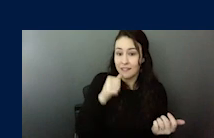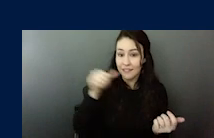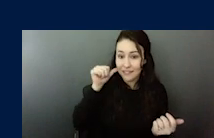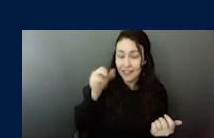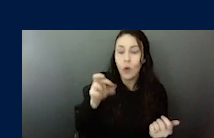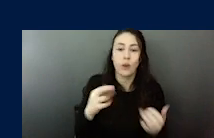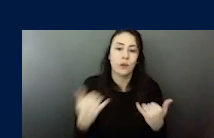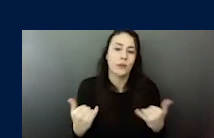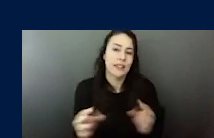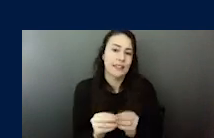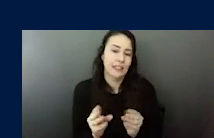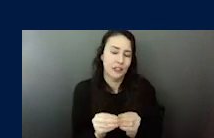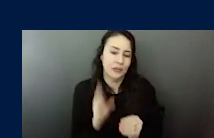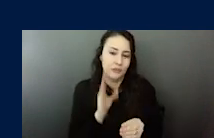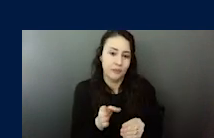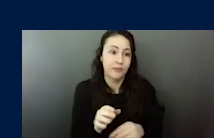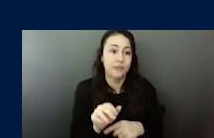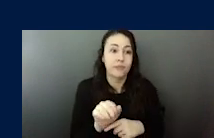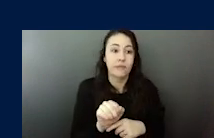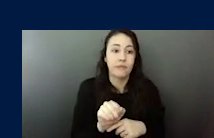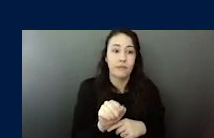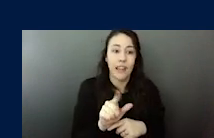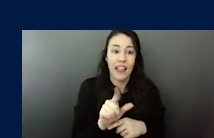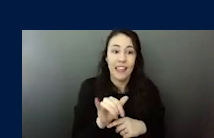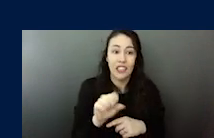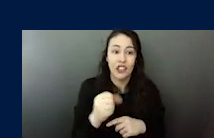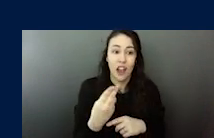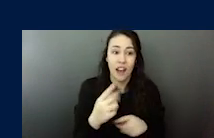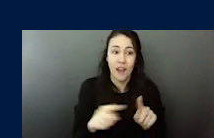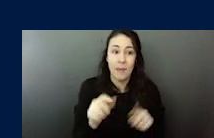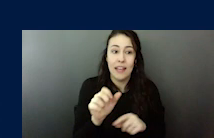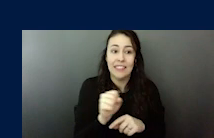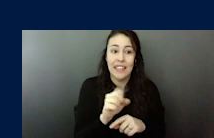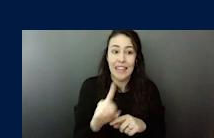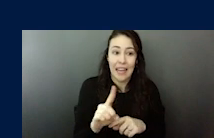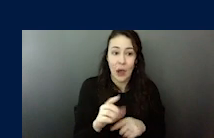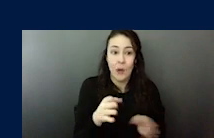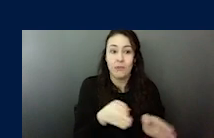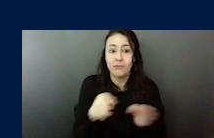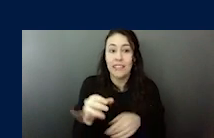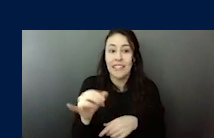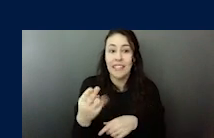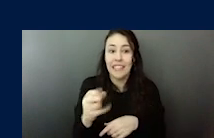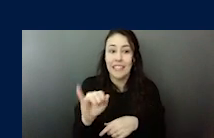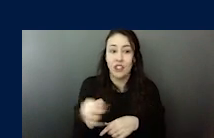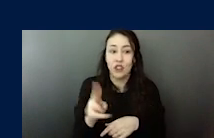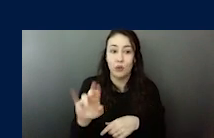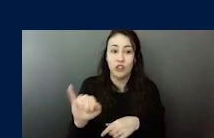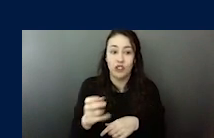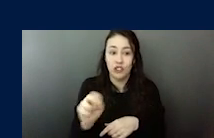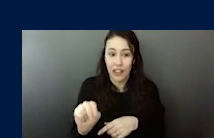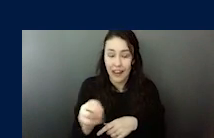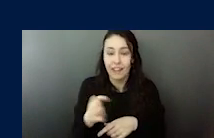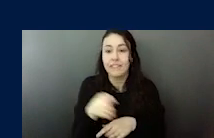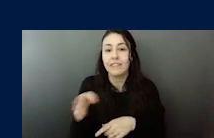today's sessions. Alicia Betancourt from San Diego City College, Hiju Zhang from College of San Mateo, Jarek Janio